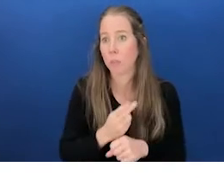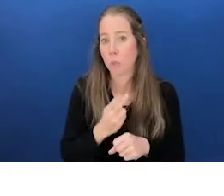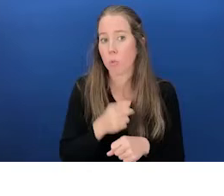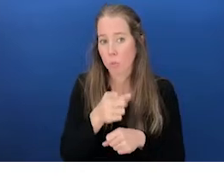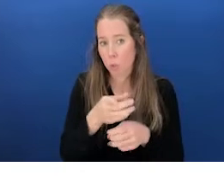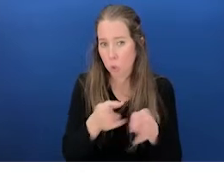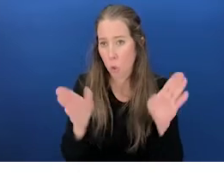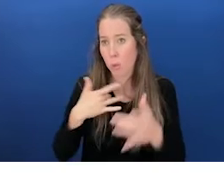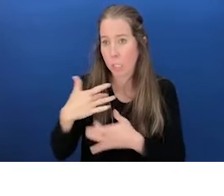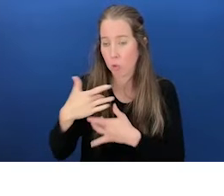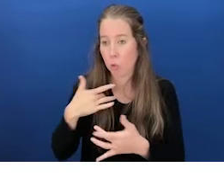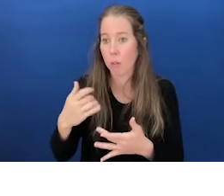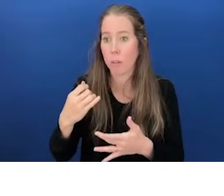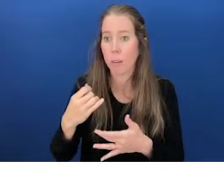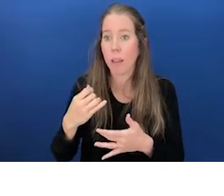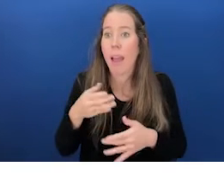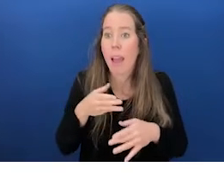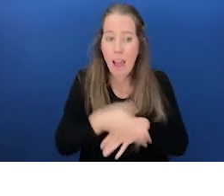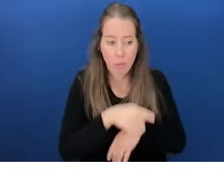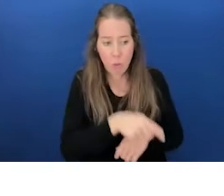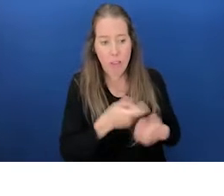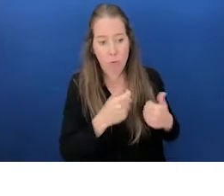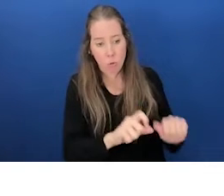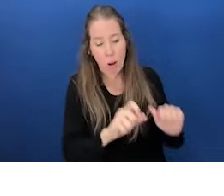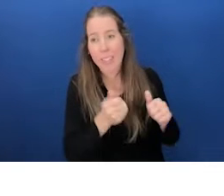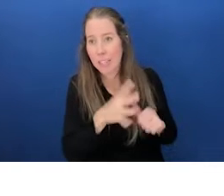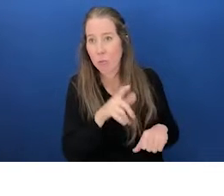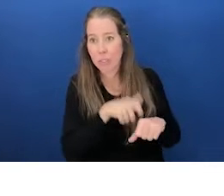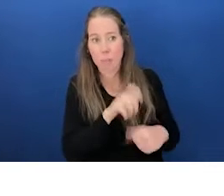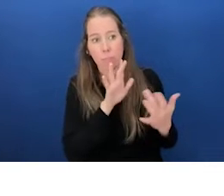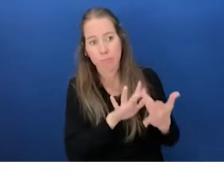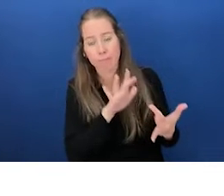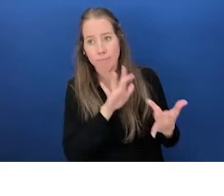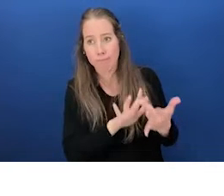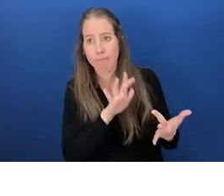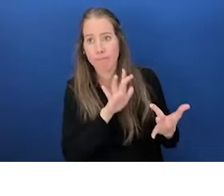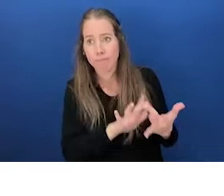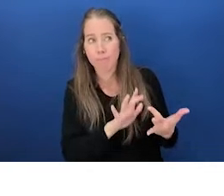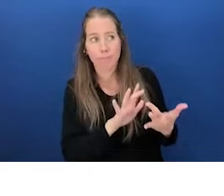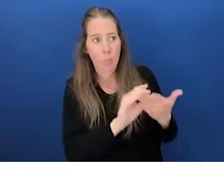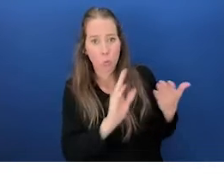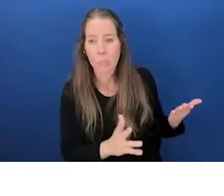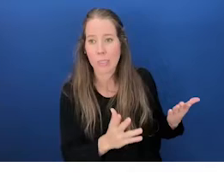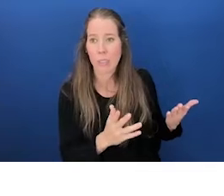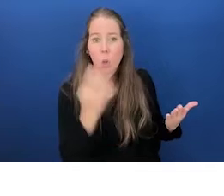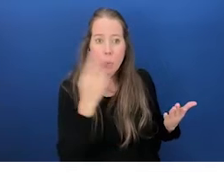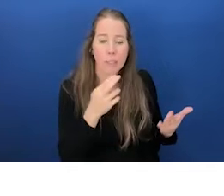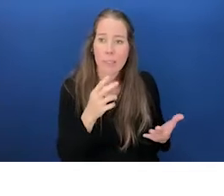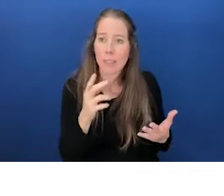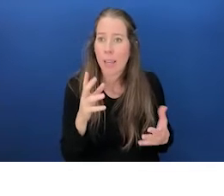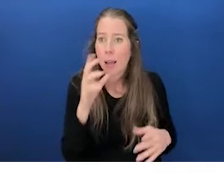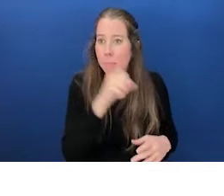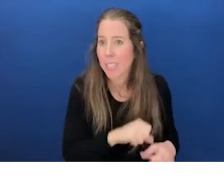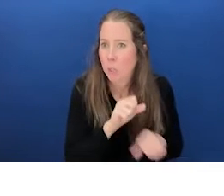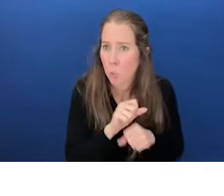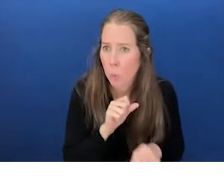general concern after they have attempted several times to reach out to the student because they're missing assignments, they're